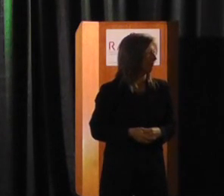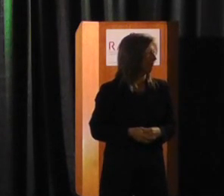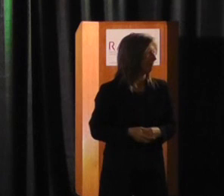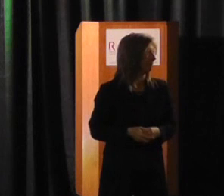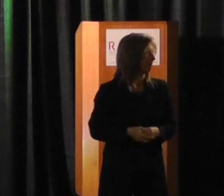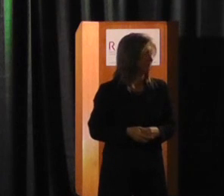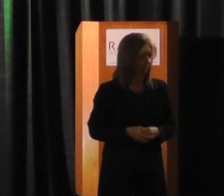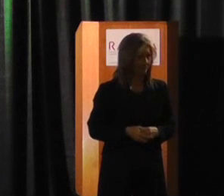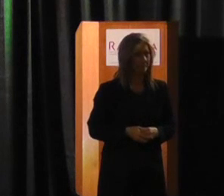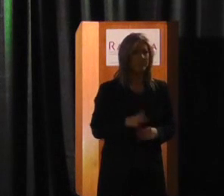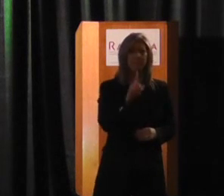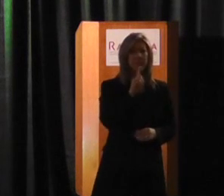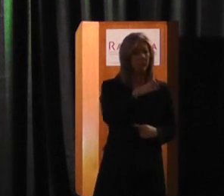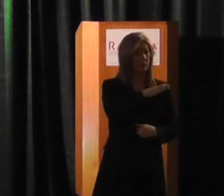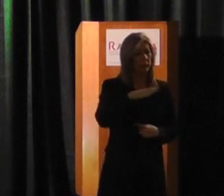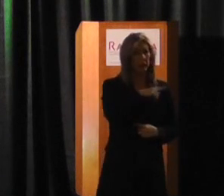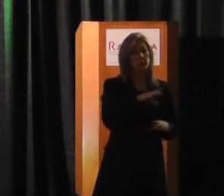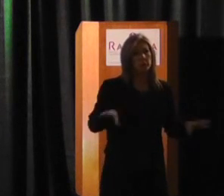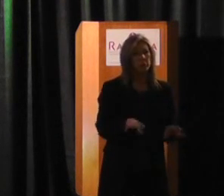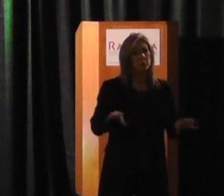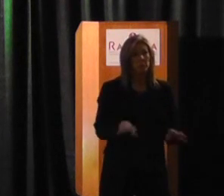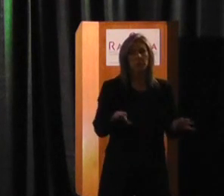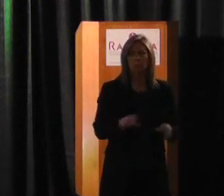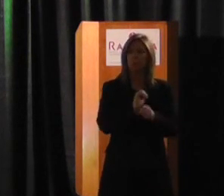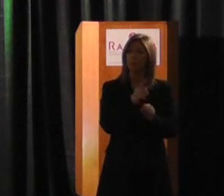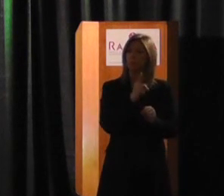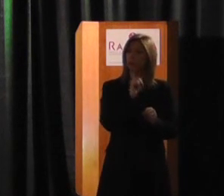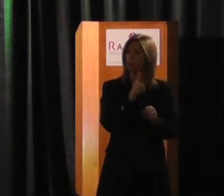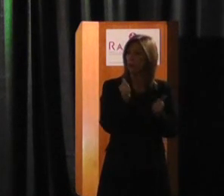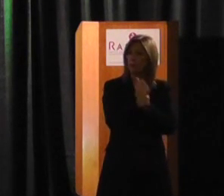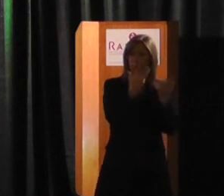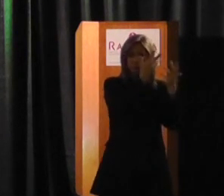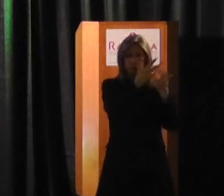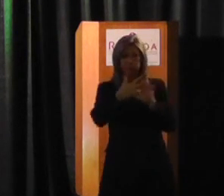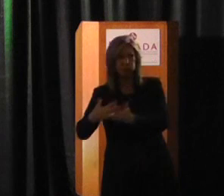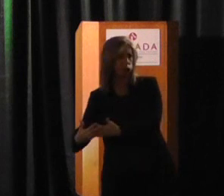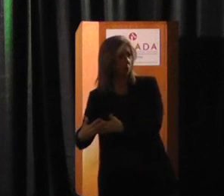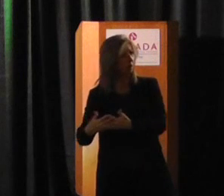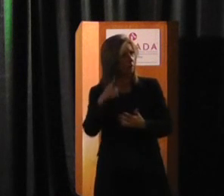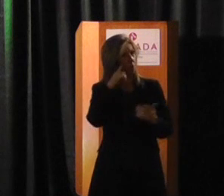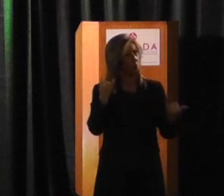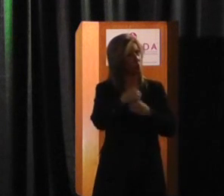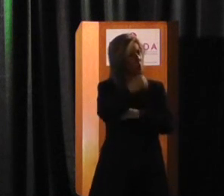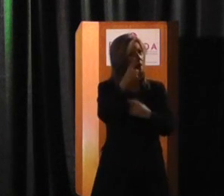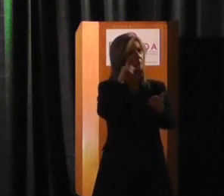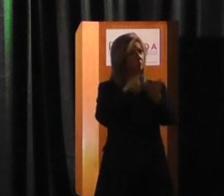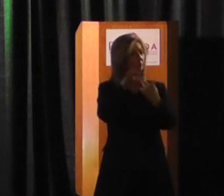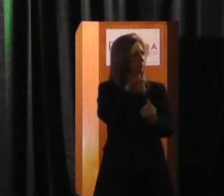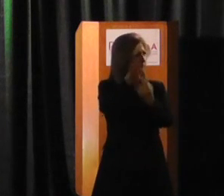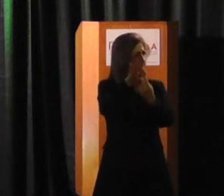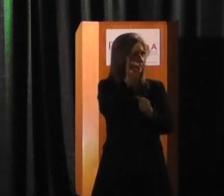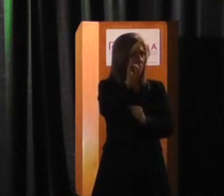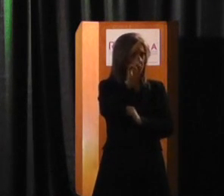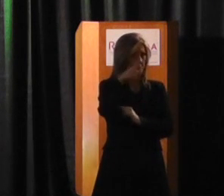These committee members work so hard to ensure that there's recognition to the community of persons with disabilities in Edmonton. And we will leave